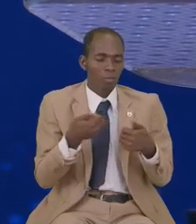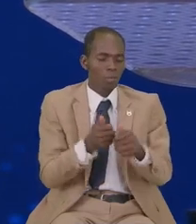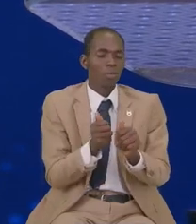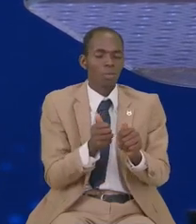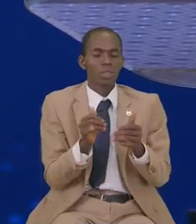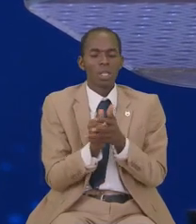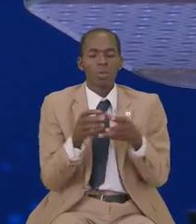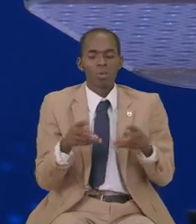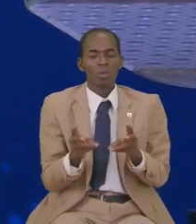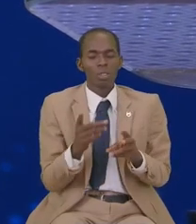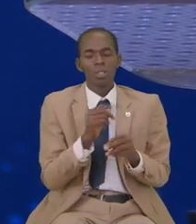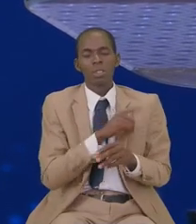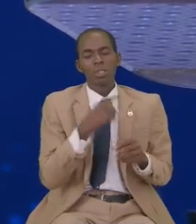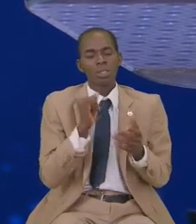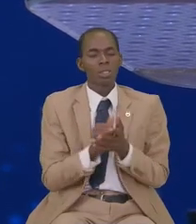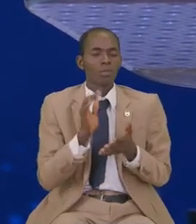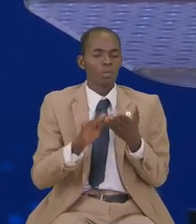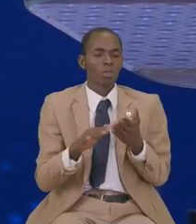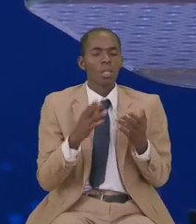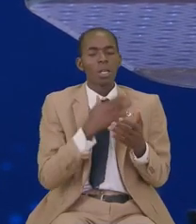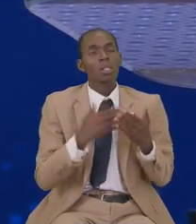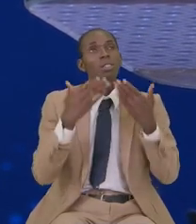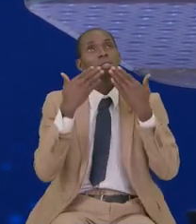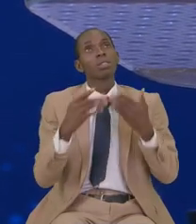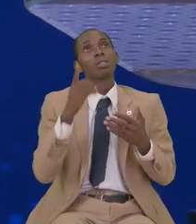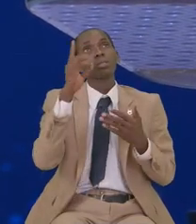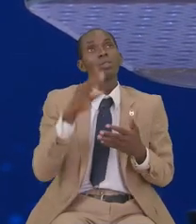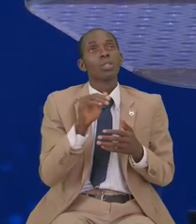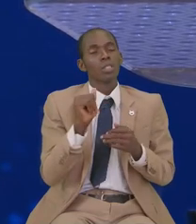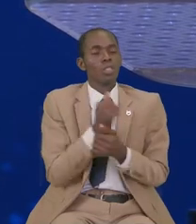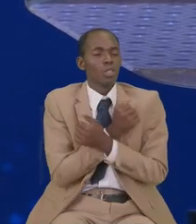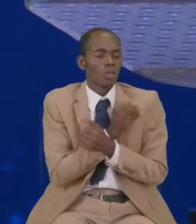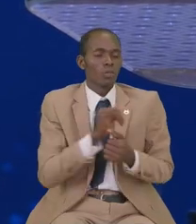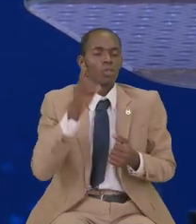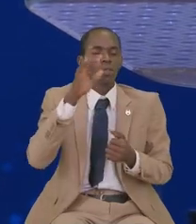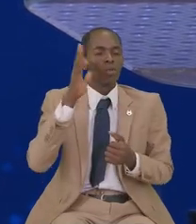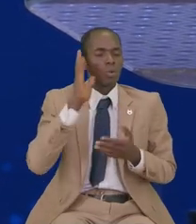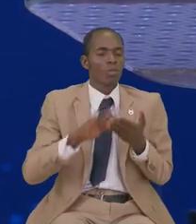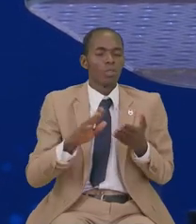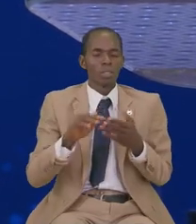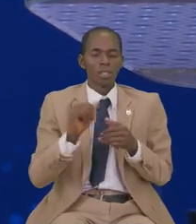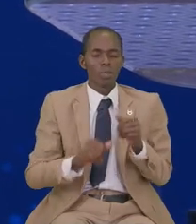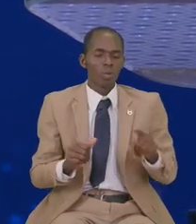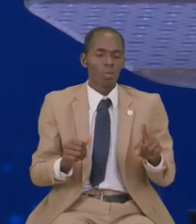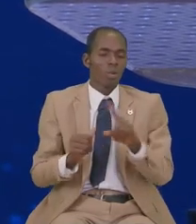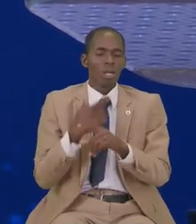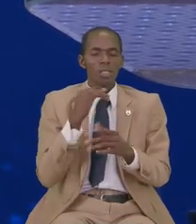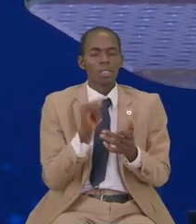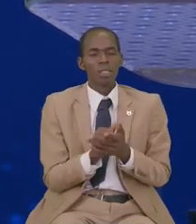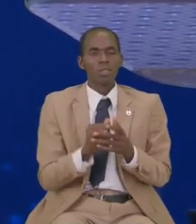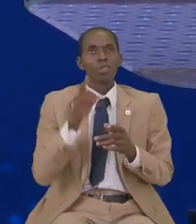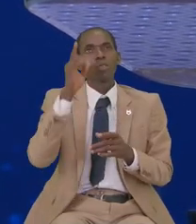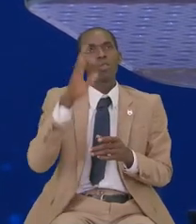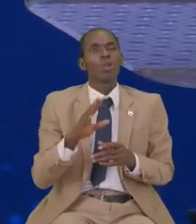and we'll say, Lord, forgive. And thank God, a loving God, he will forgive everyone. And then we say, God, renew